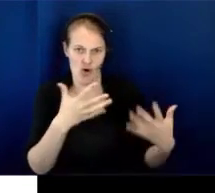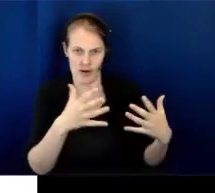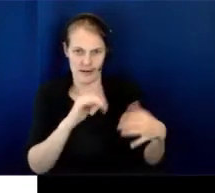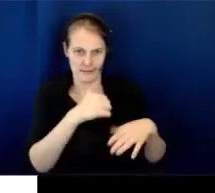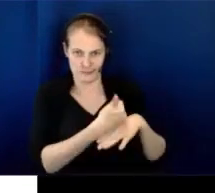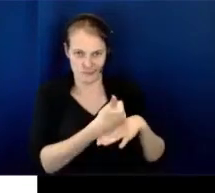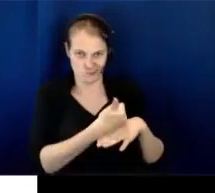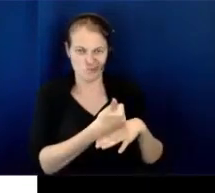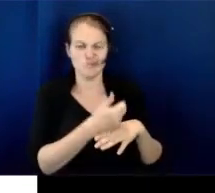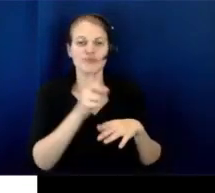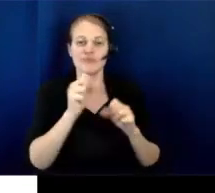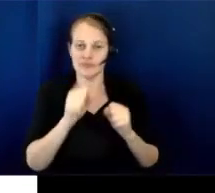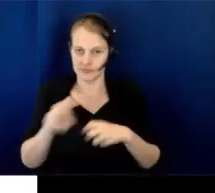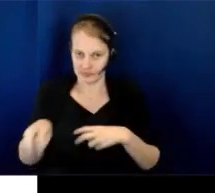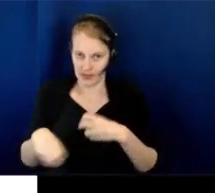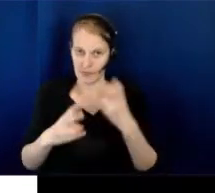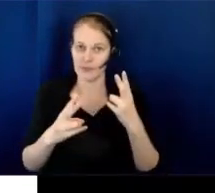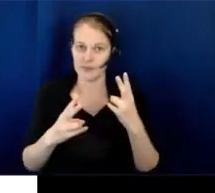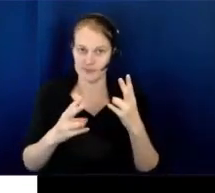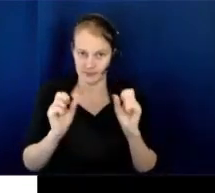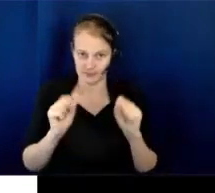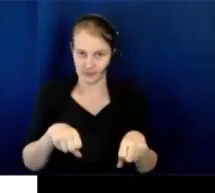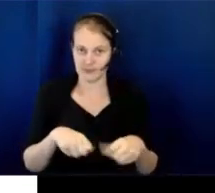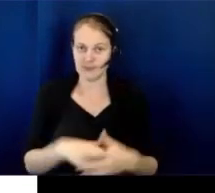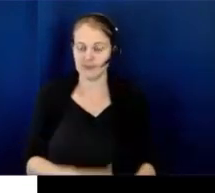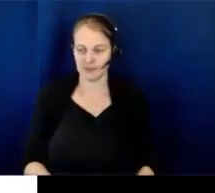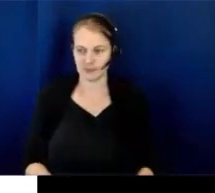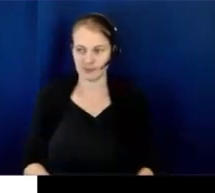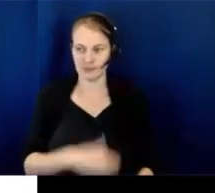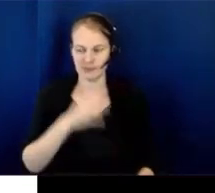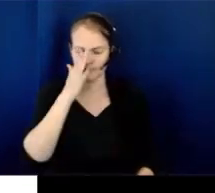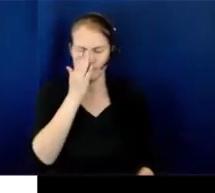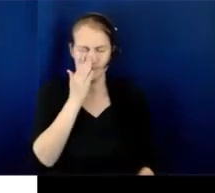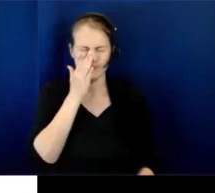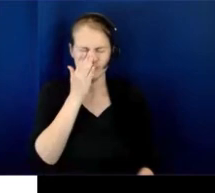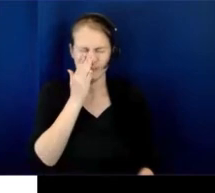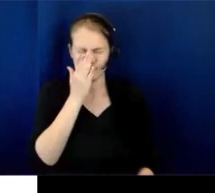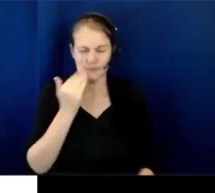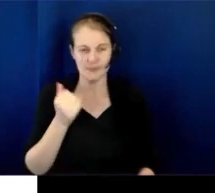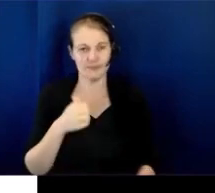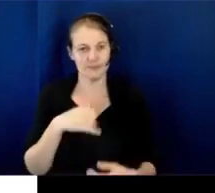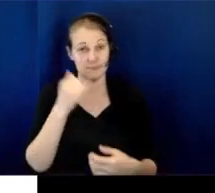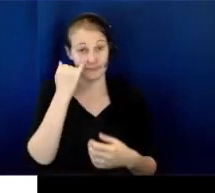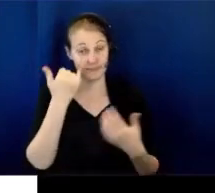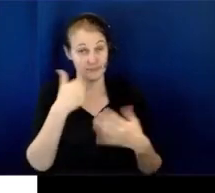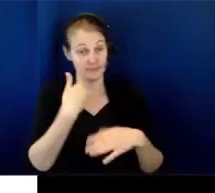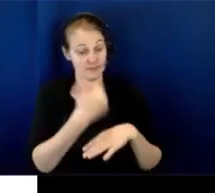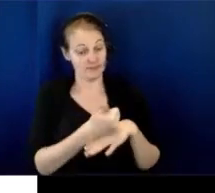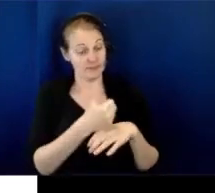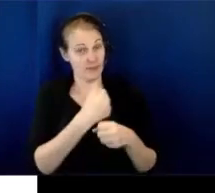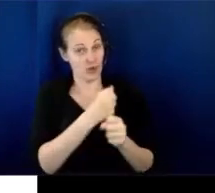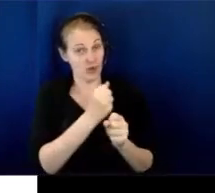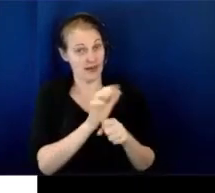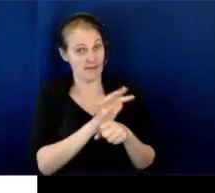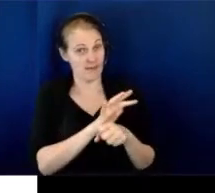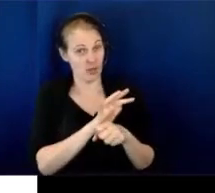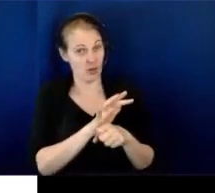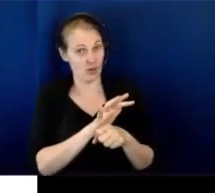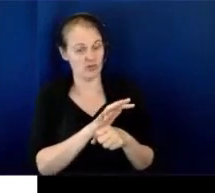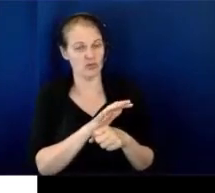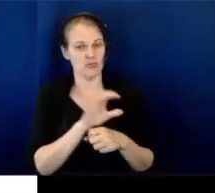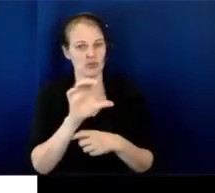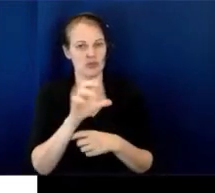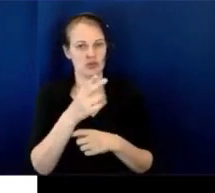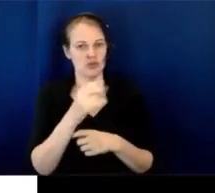can upload that. And if you've created a video, you can come to this choose option. Now, I don't have